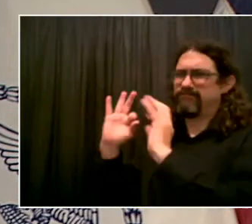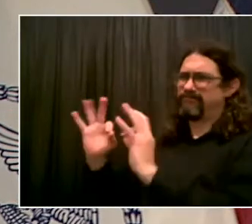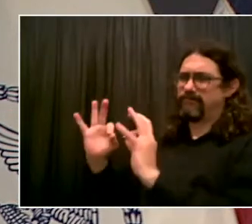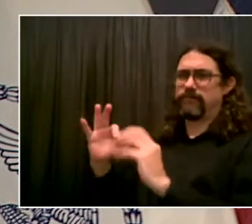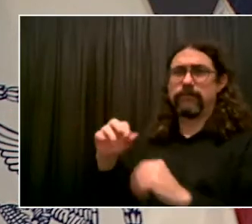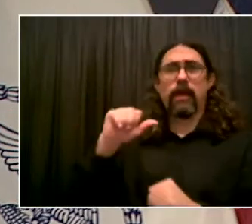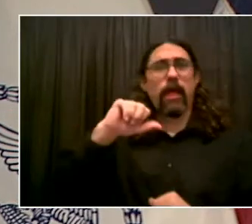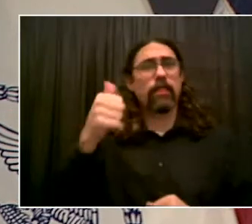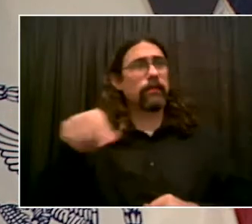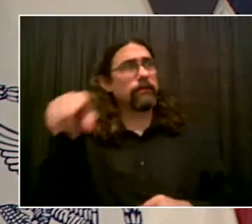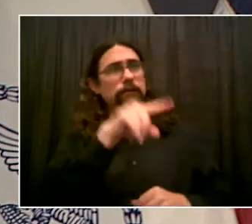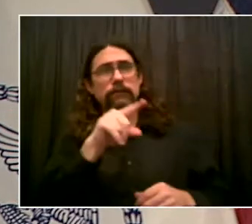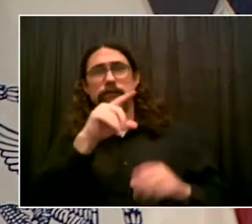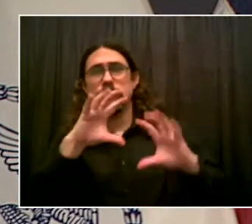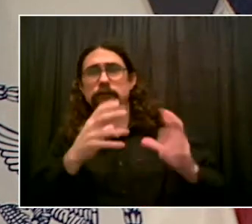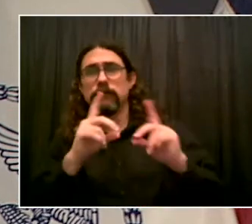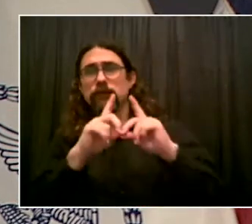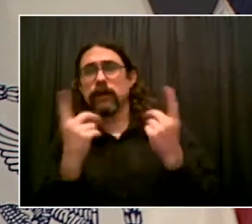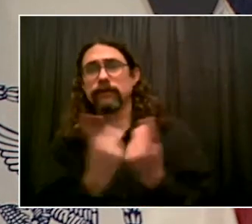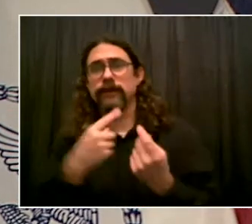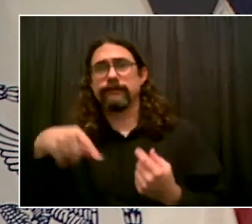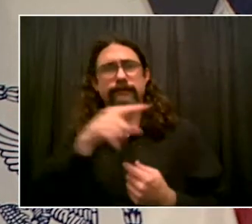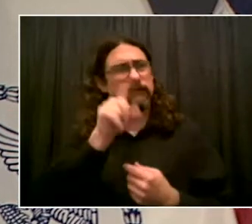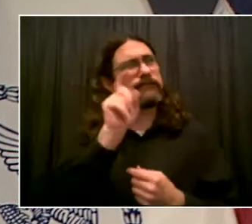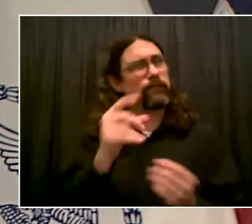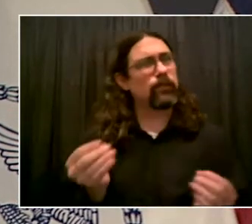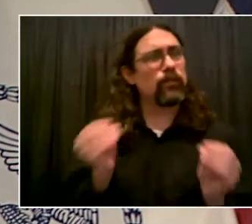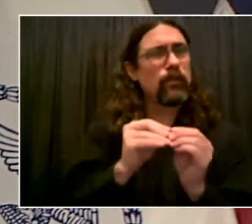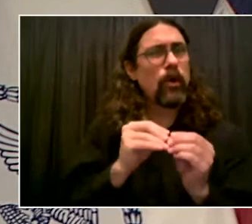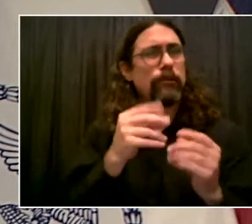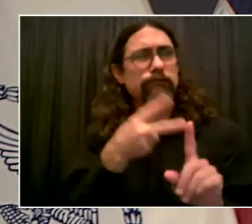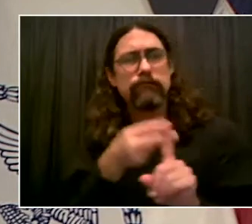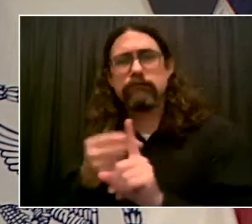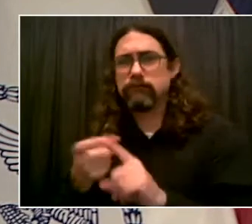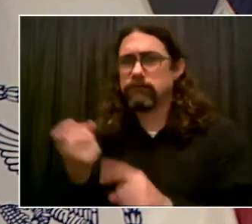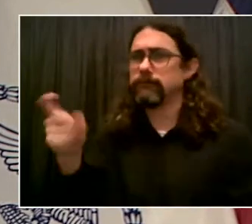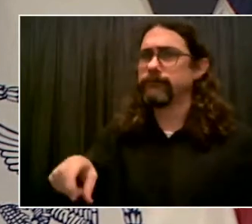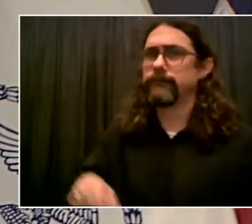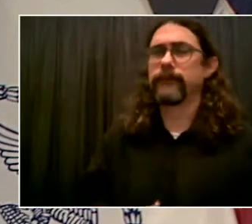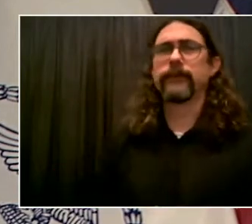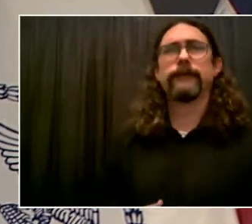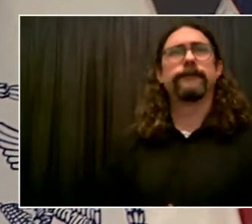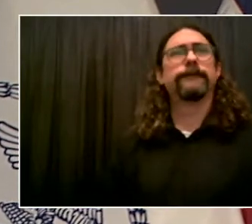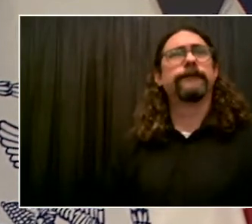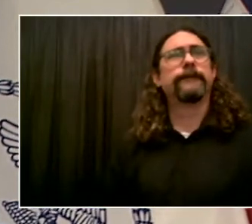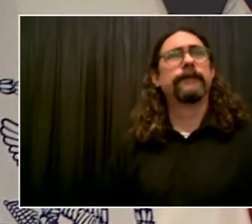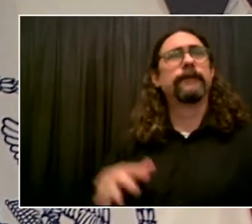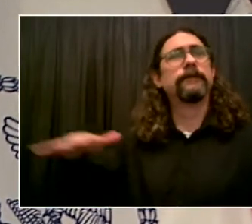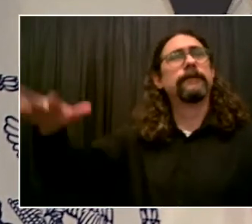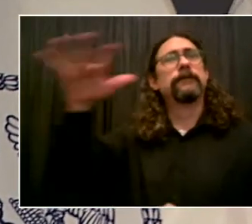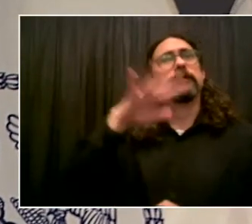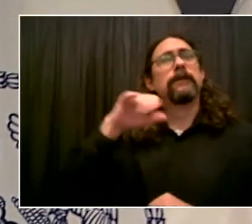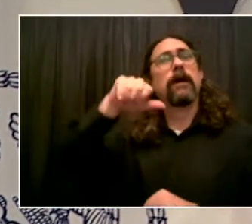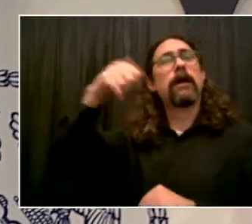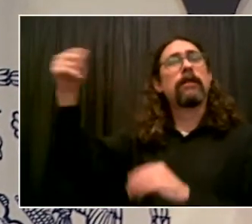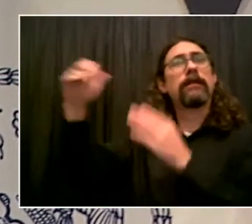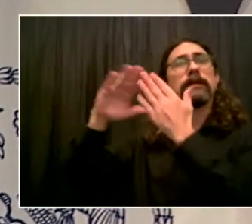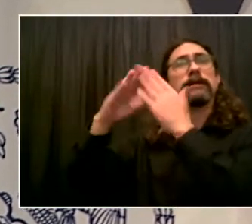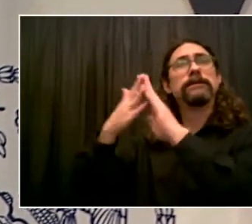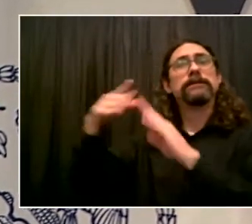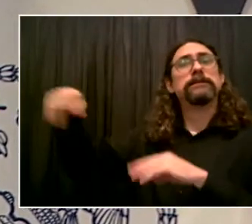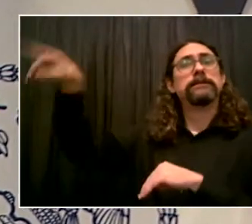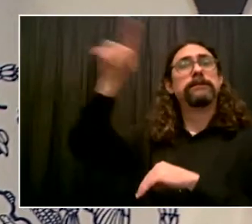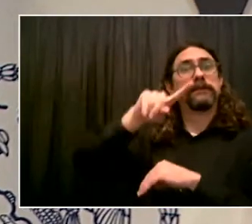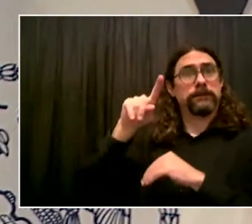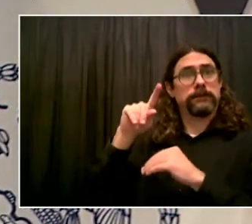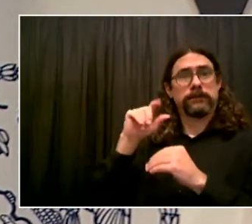Very few have gone to this place of a full vaccination mandate for all employees. But it's time. I'm